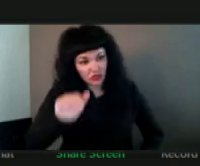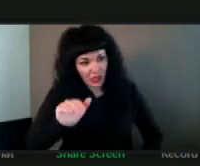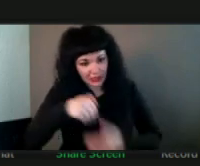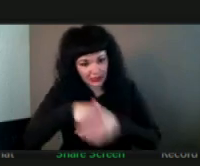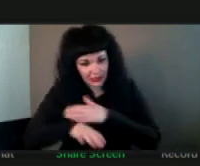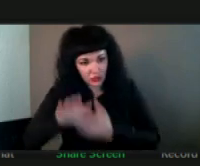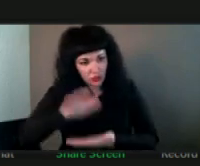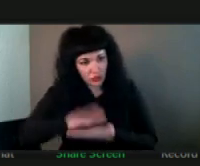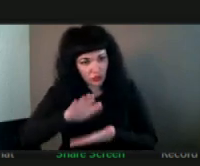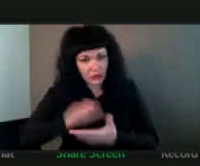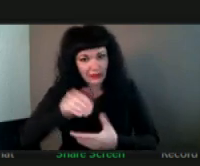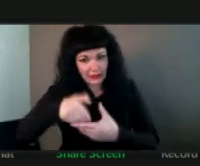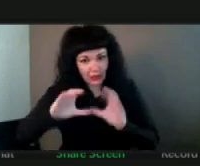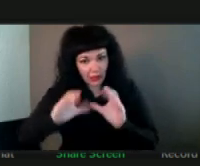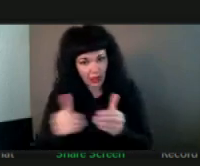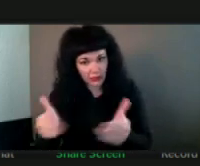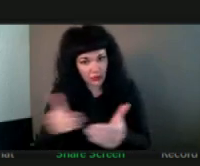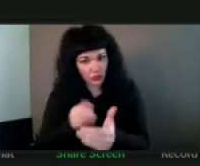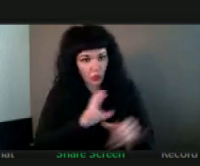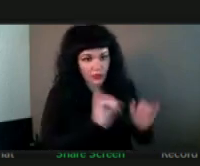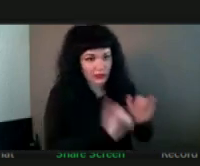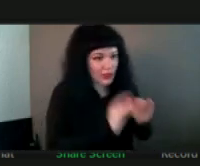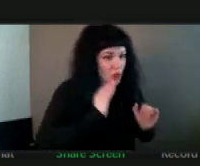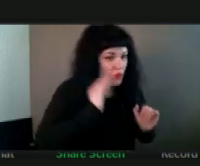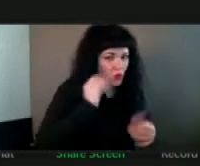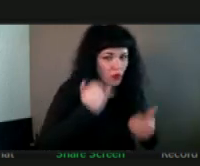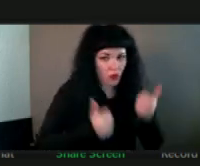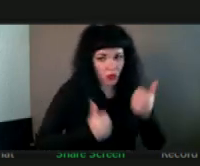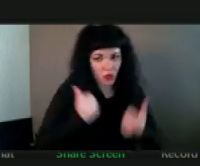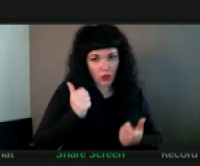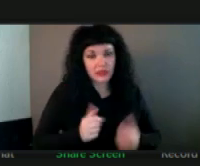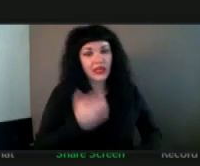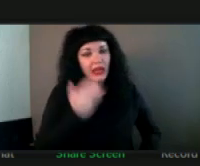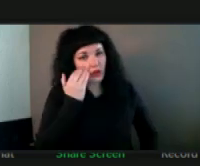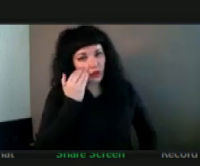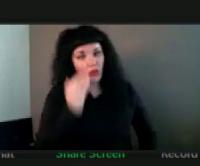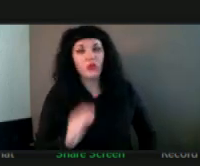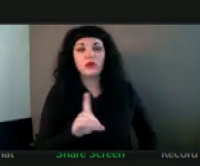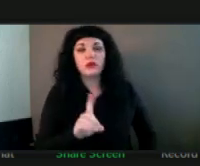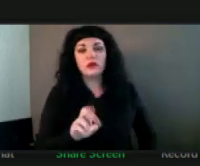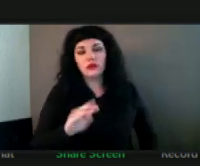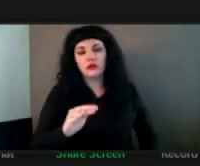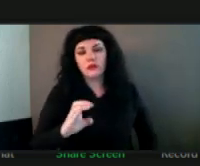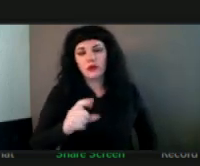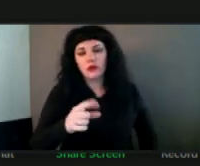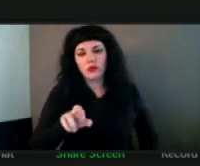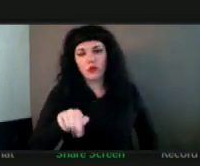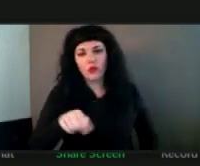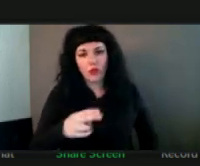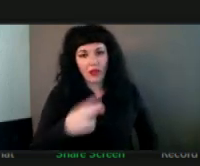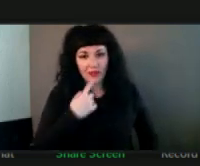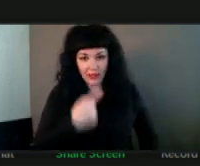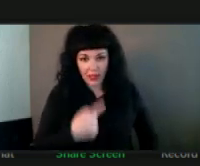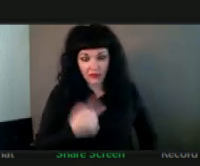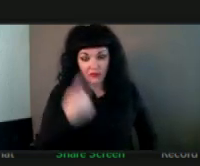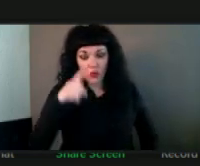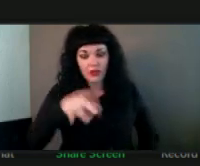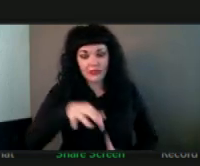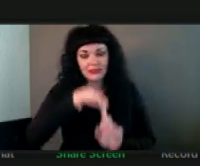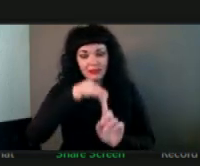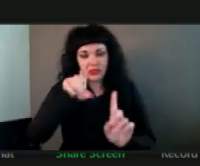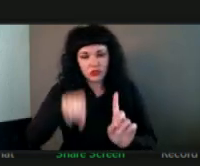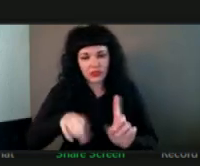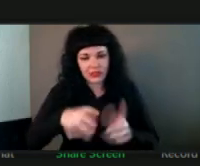in person because of his special needs. And I know that there's many parents on the line that feel the exact same